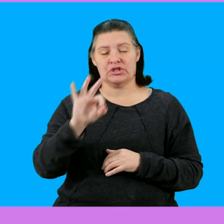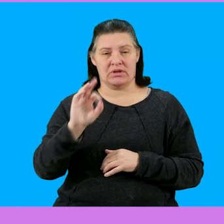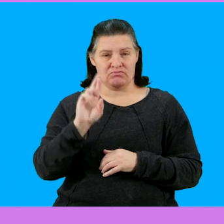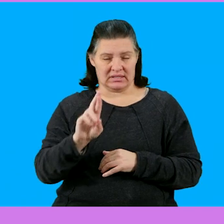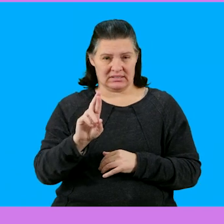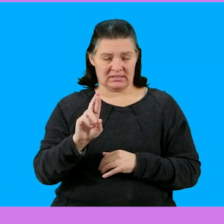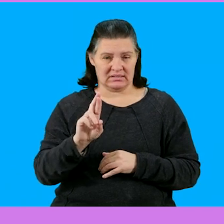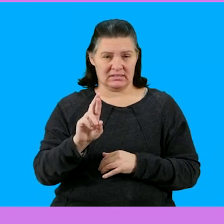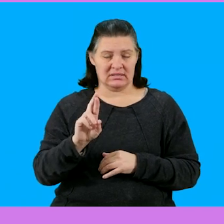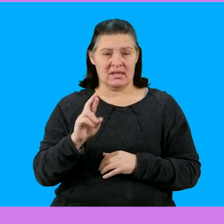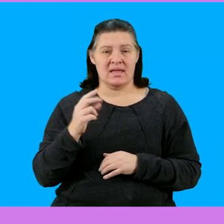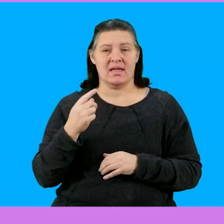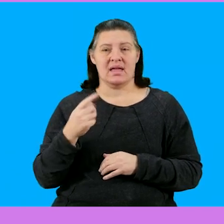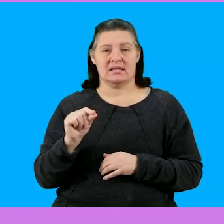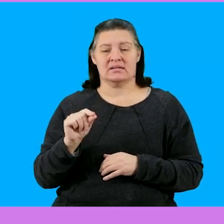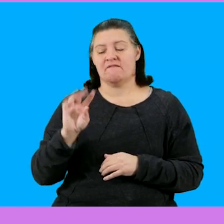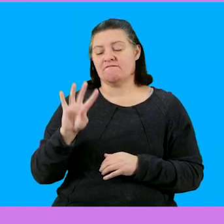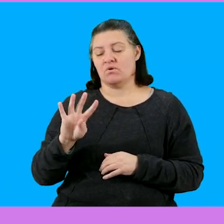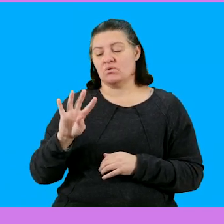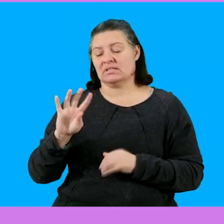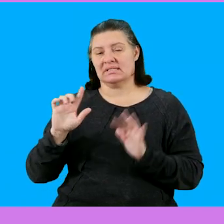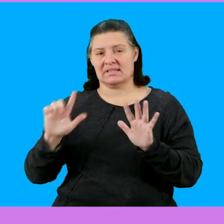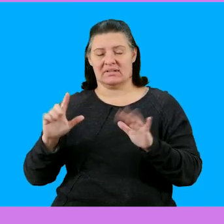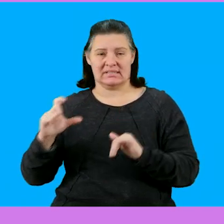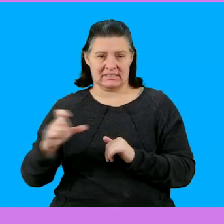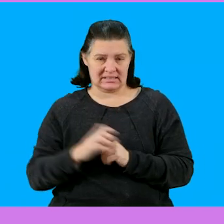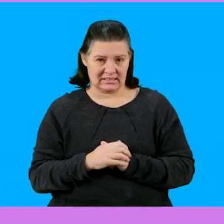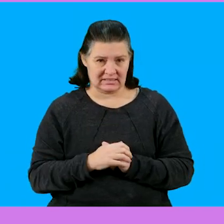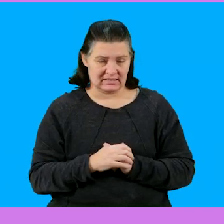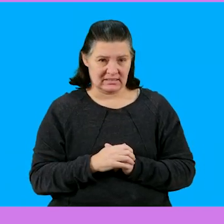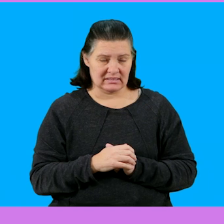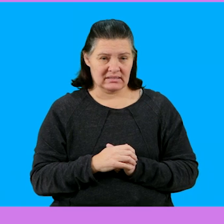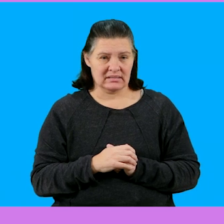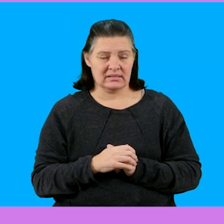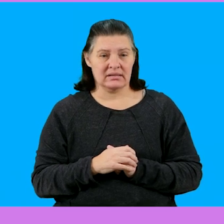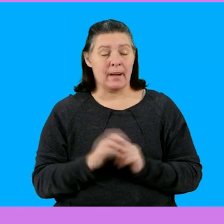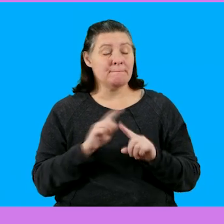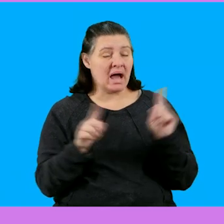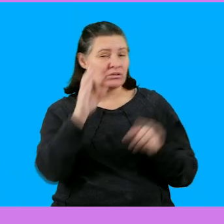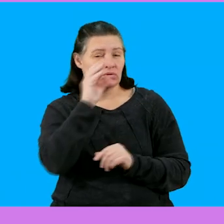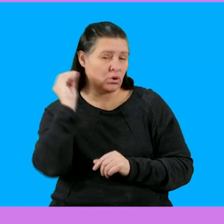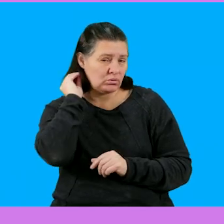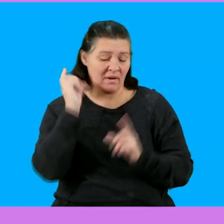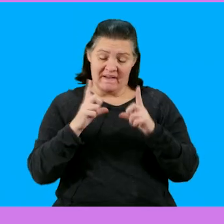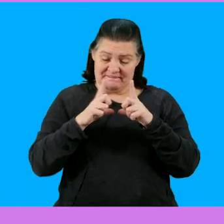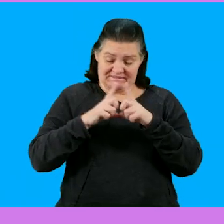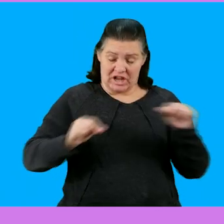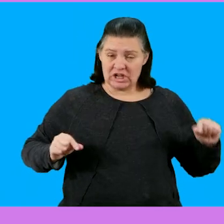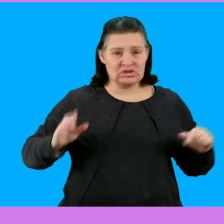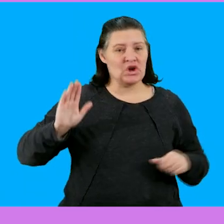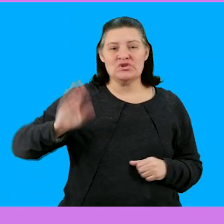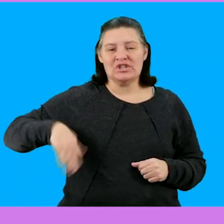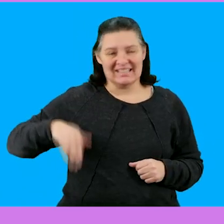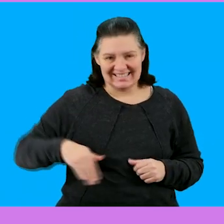220,933 rand and 47 cents. Okay, but guys, please note, we are not yet done with